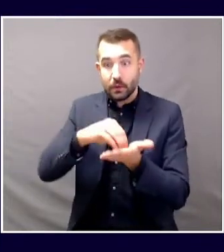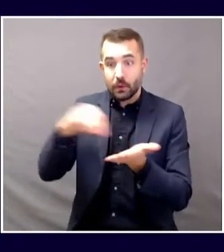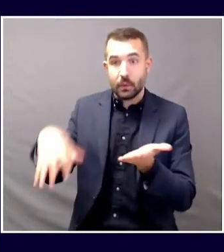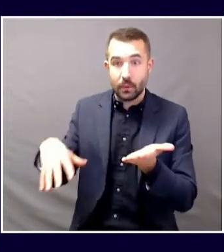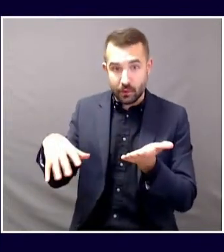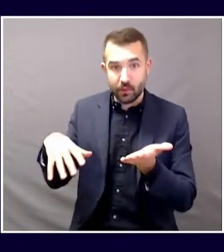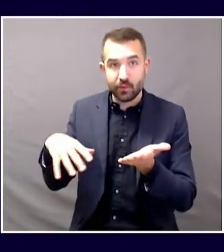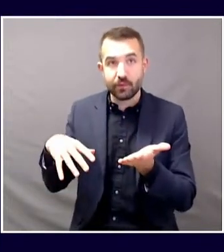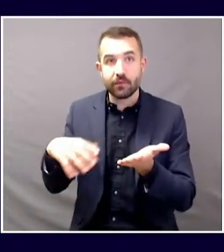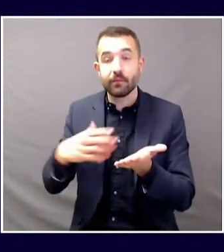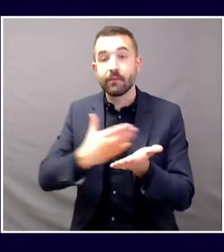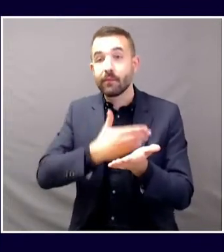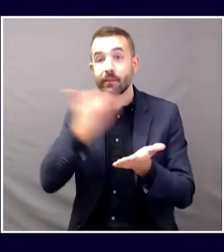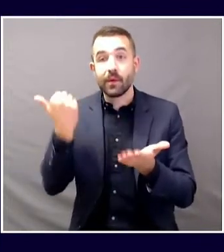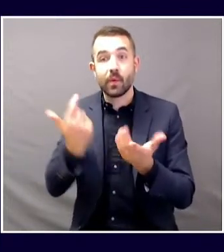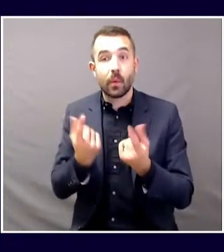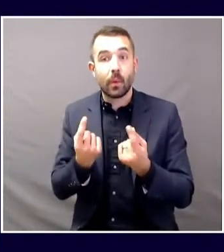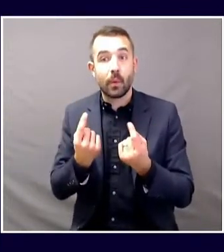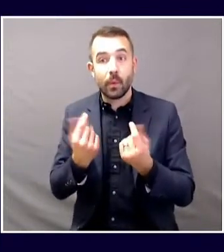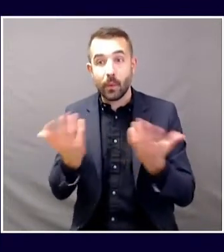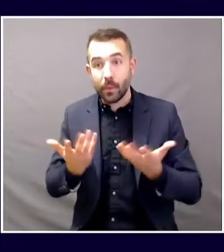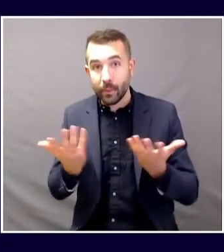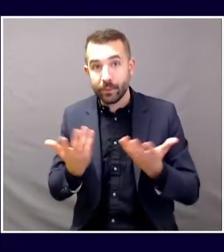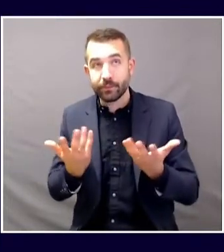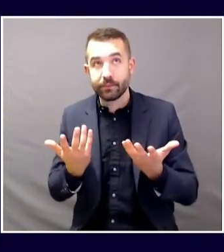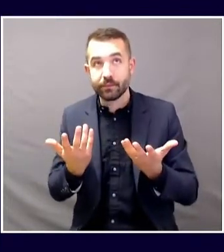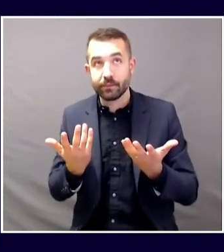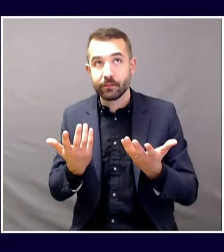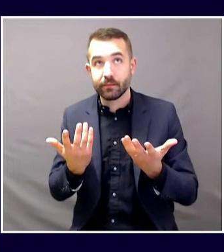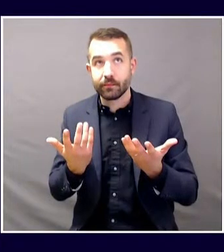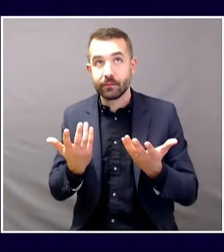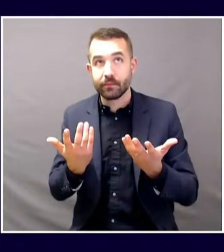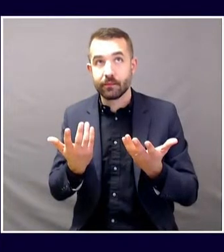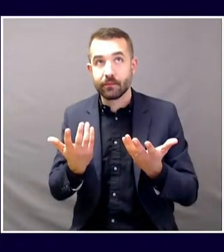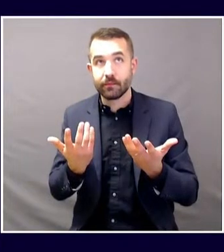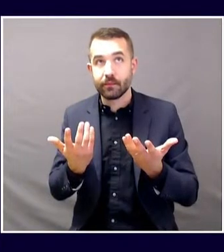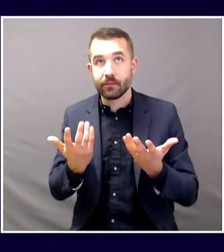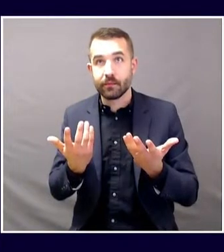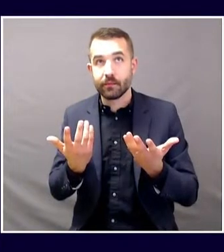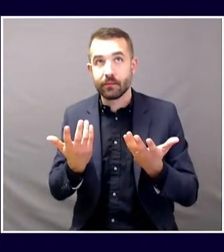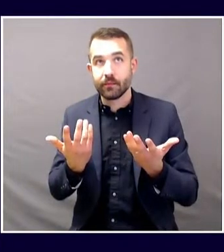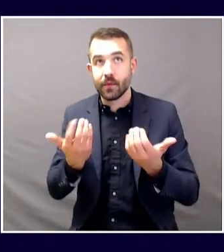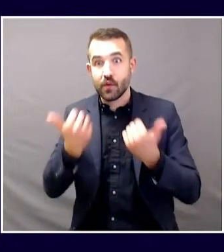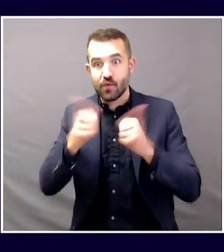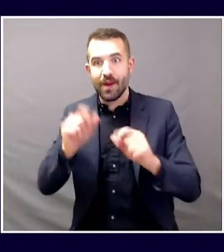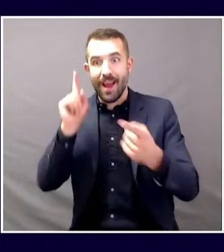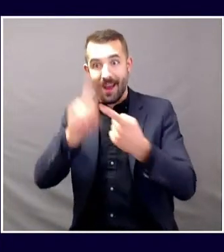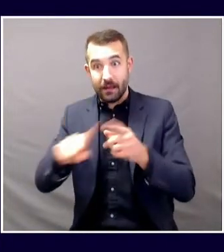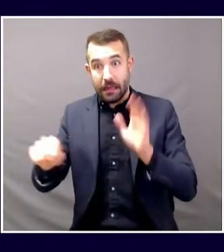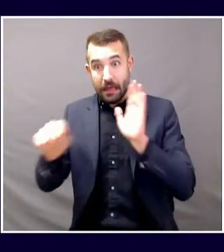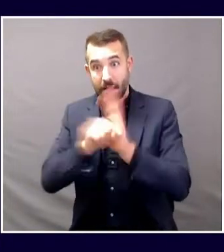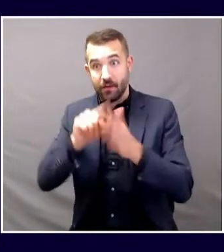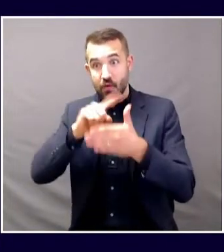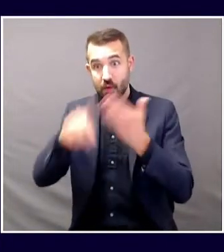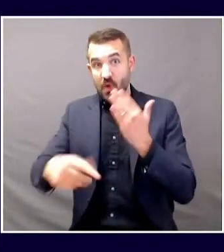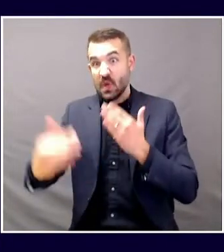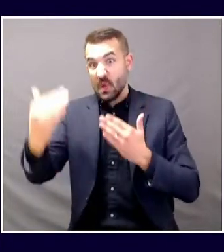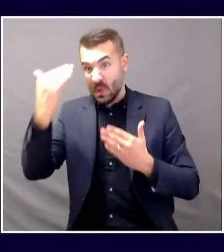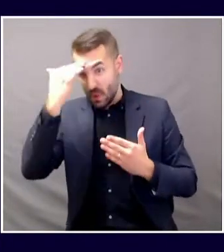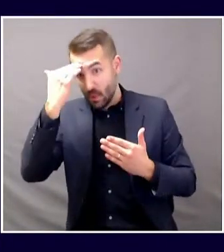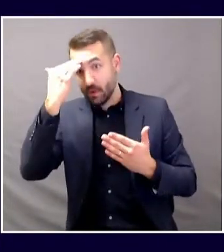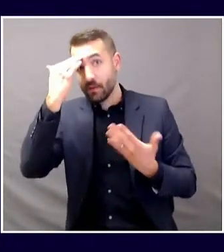thing to do is to try to remain in quarantine until you've got your negative test result, so you don't